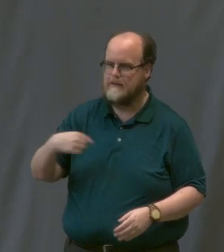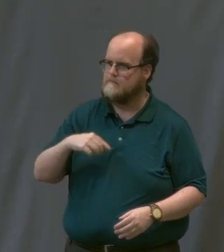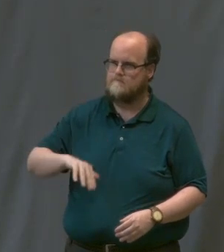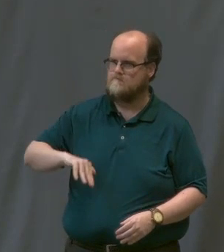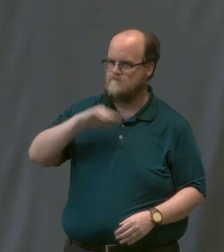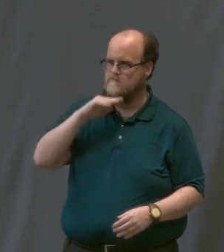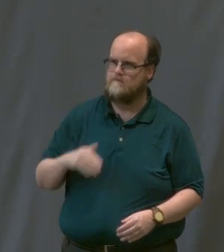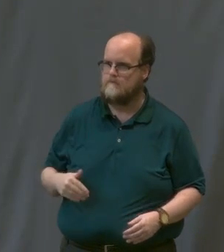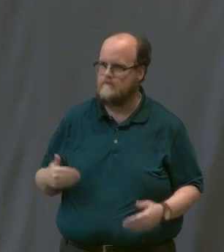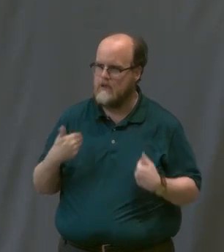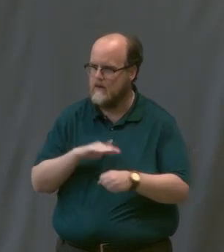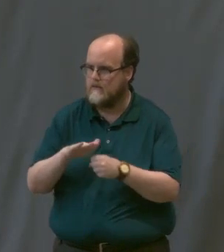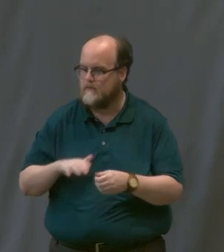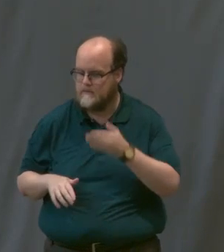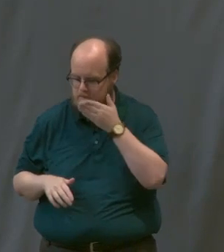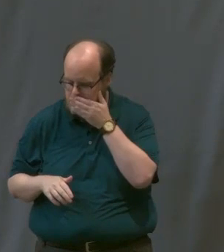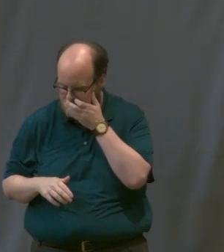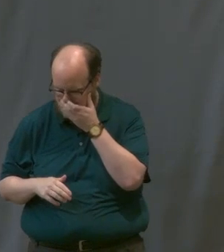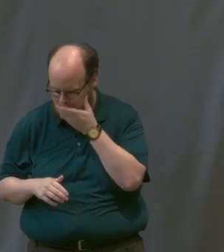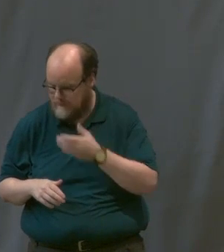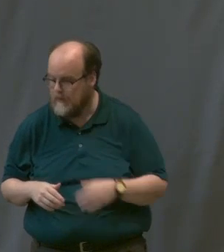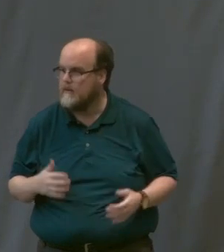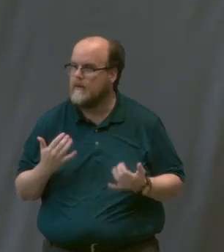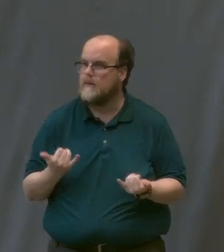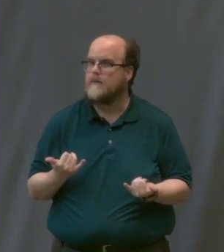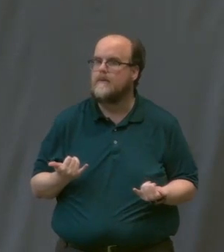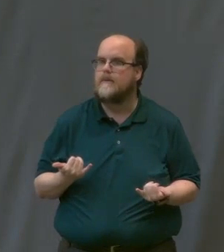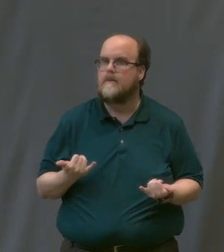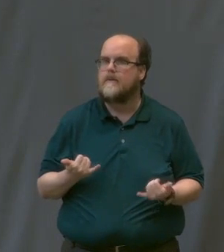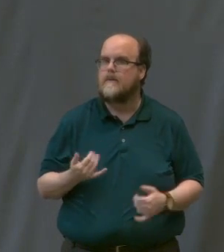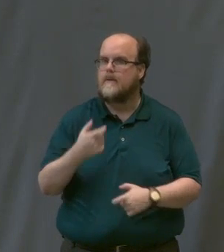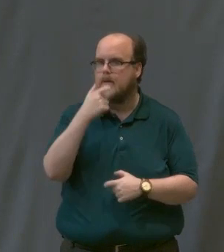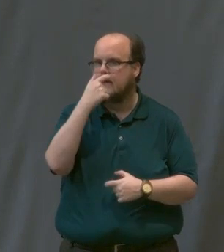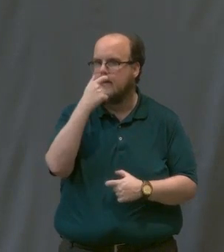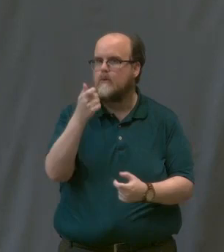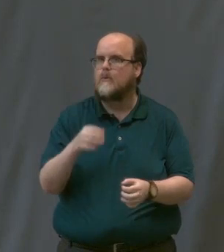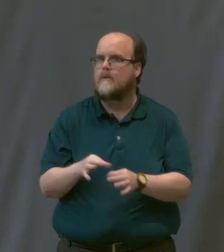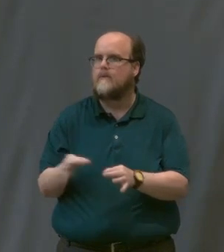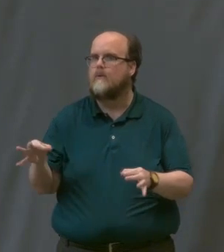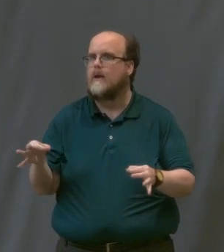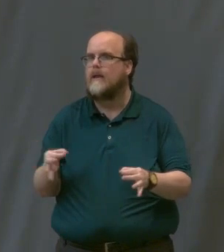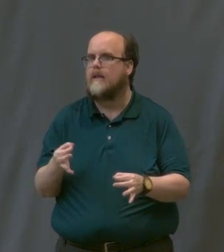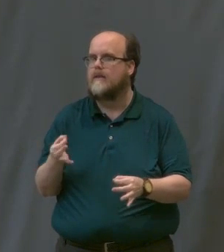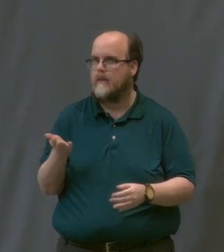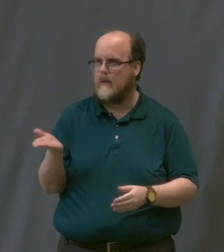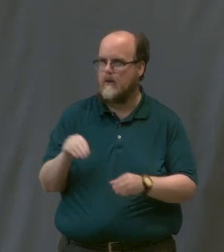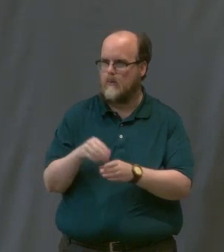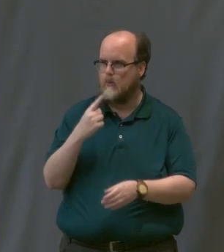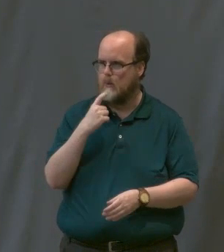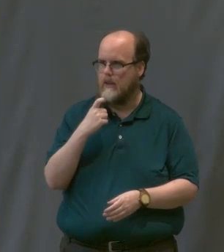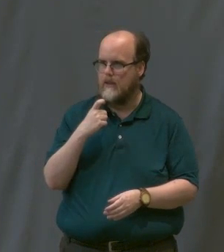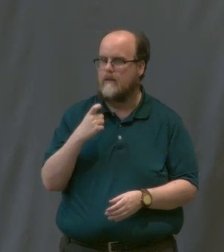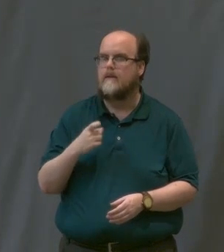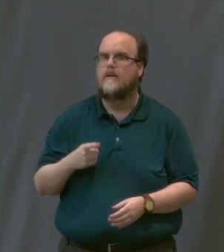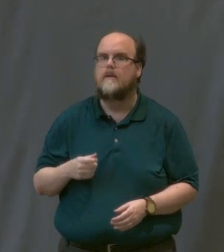had enough. Now, an interesting little phrase here that's in red.